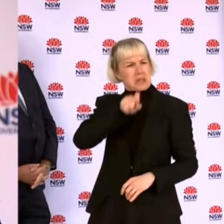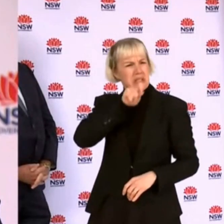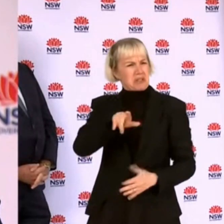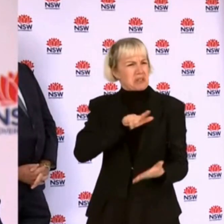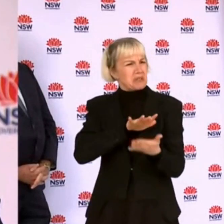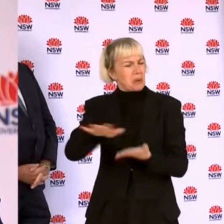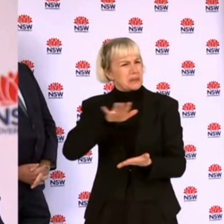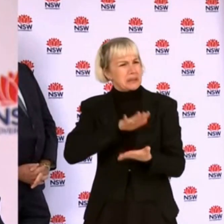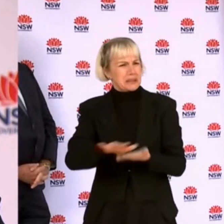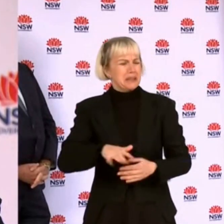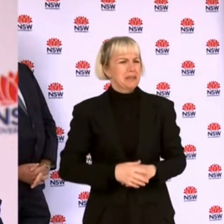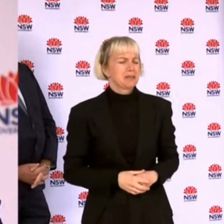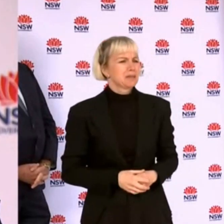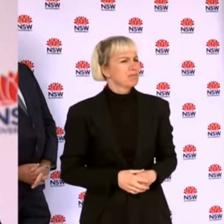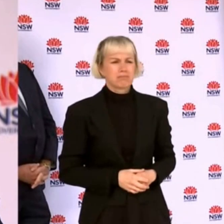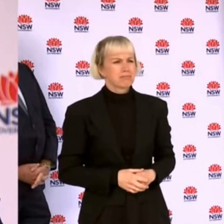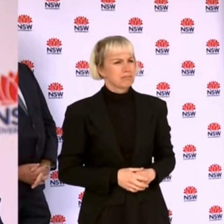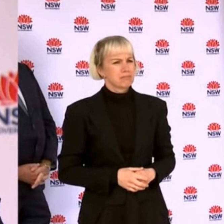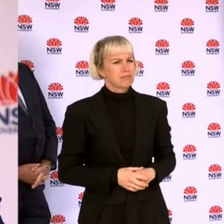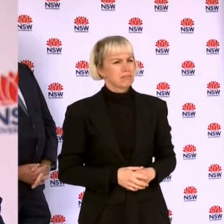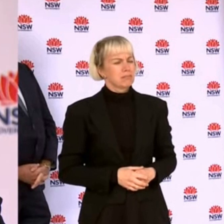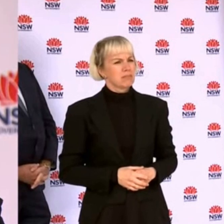can't resolve with some cordial